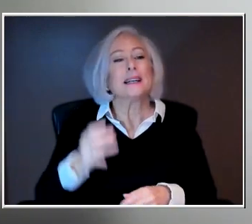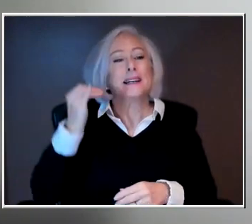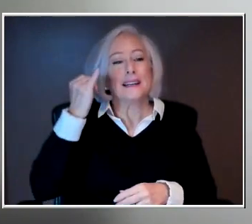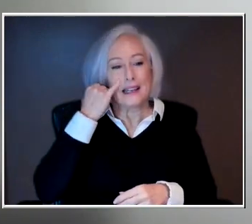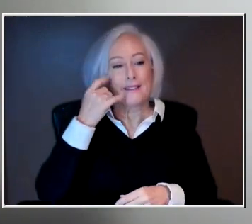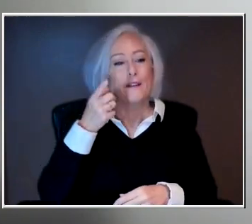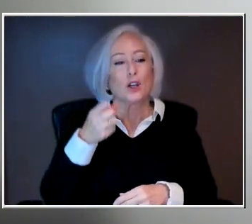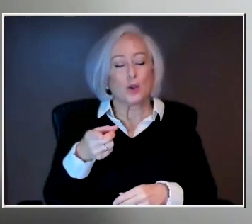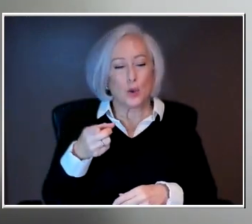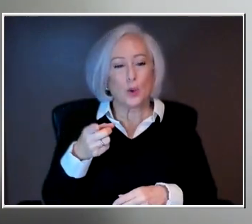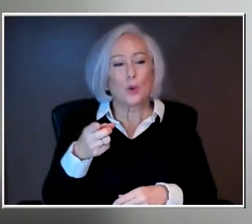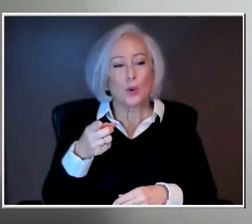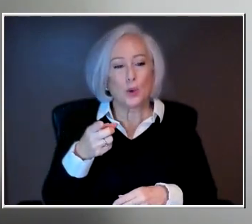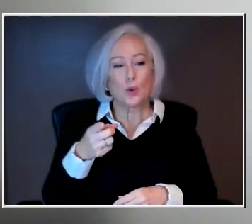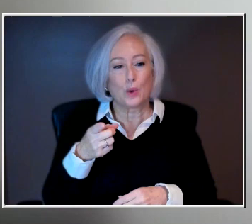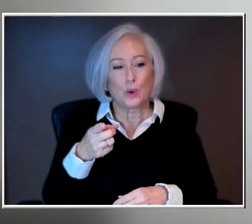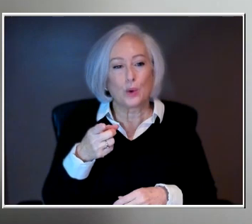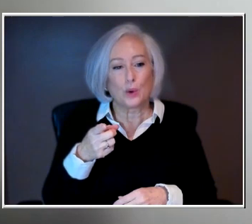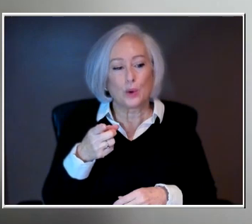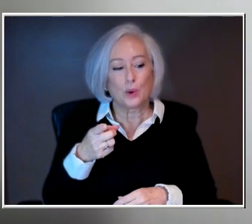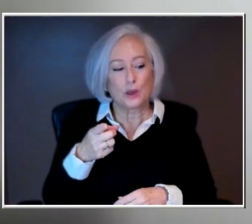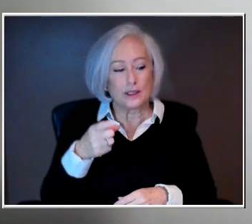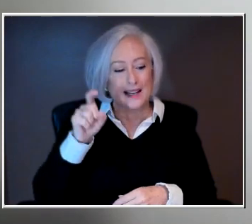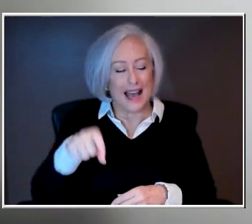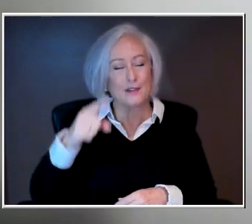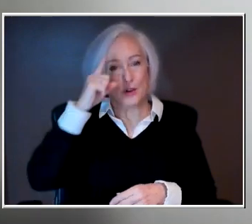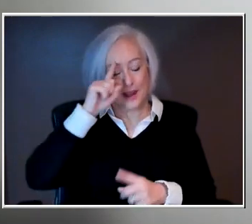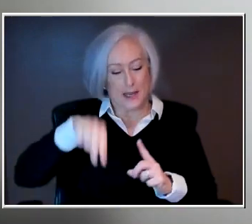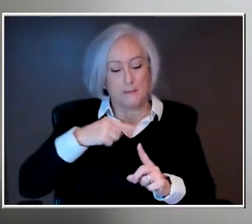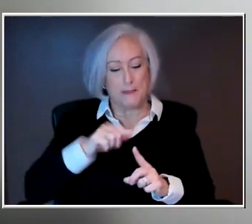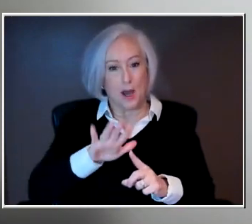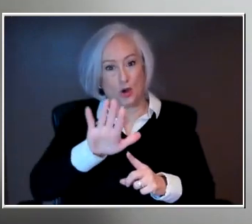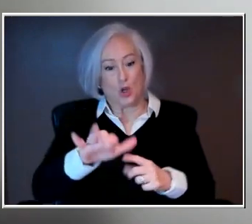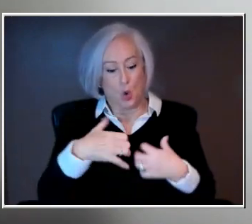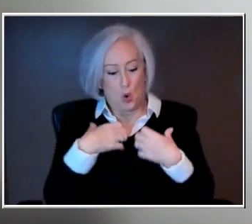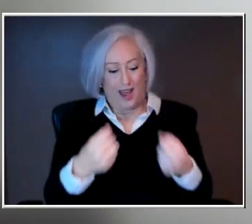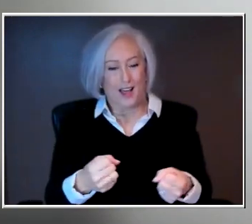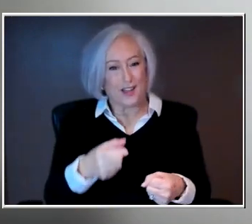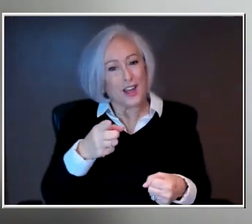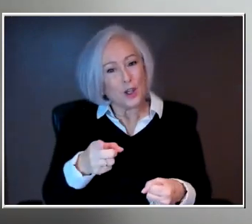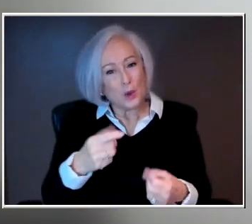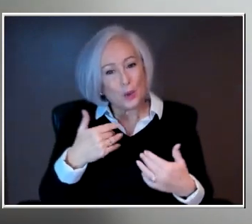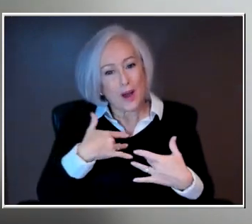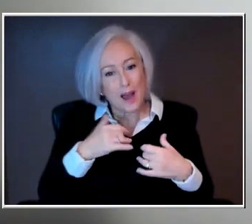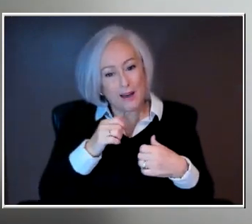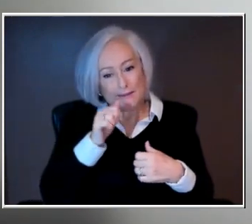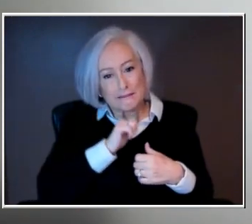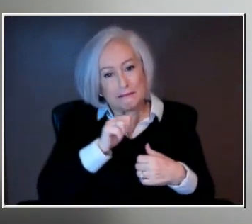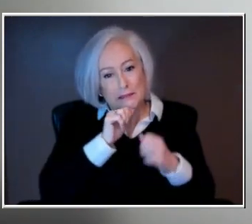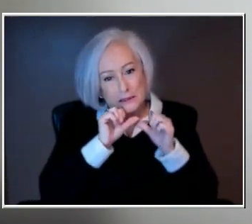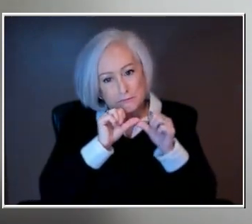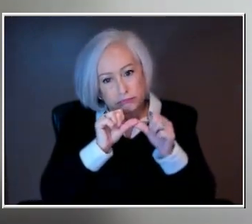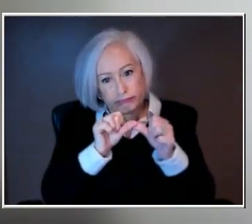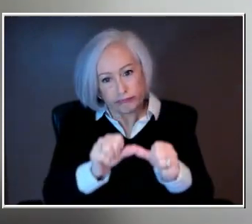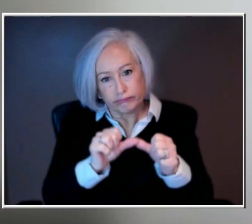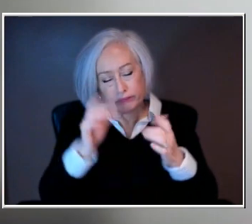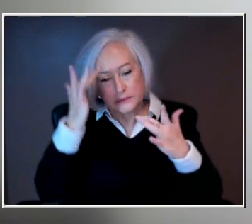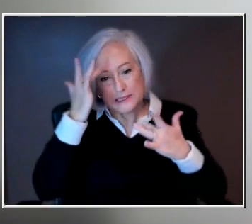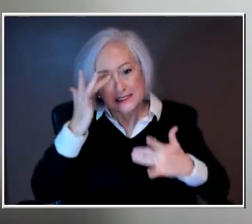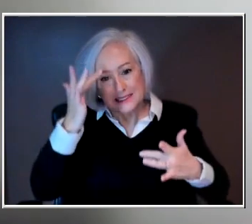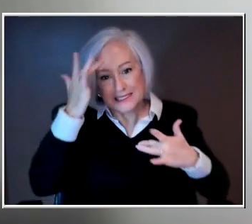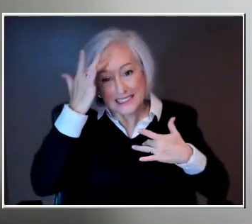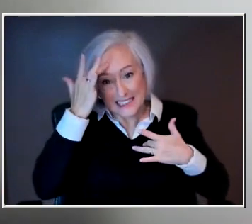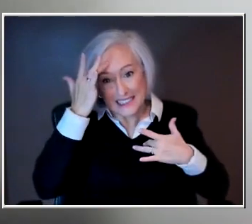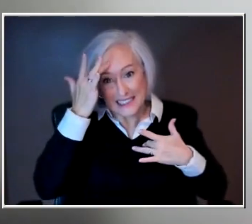relatively, you have to think of your health too, and if you've got a bad chronic disease, or you're a